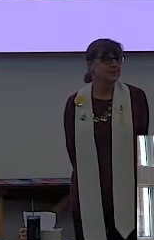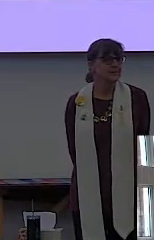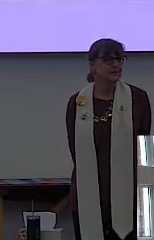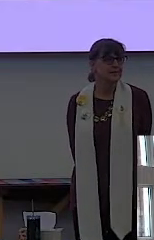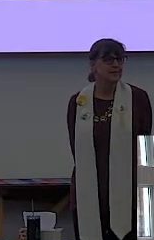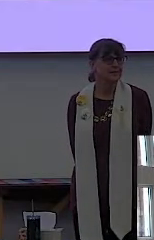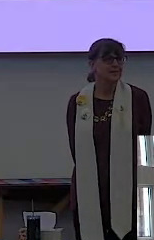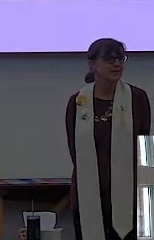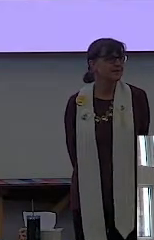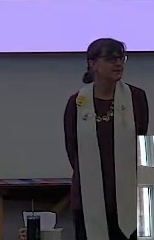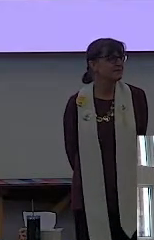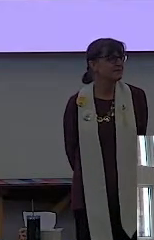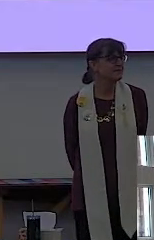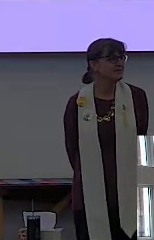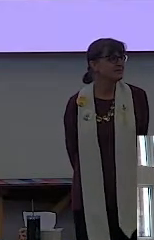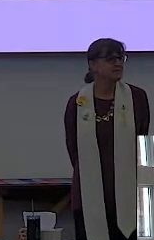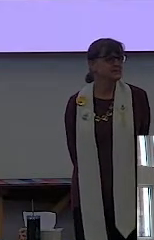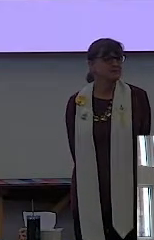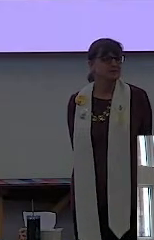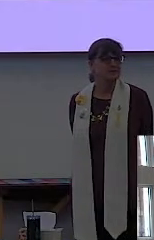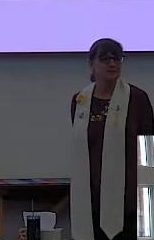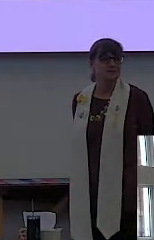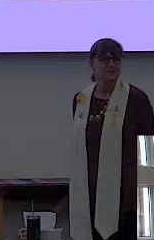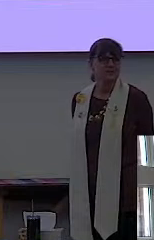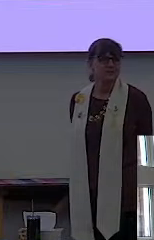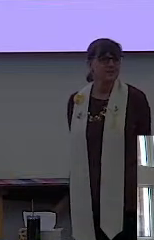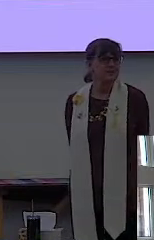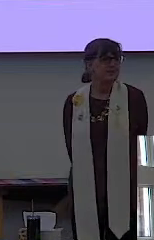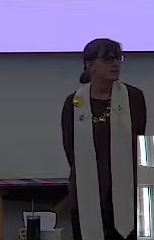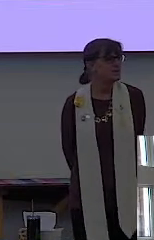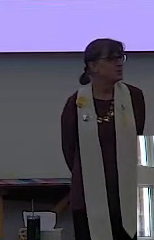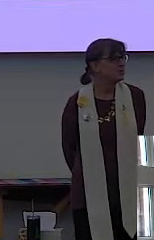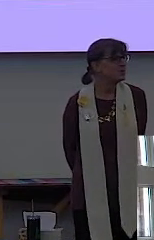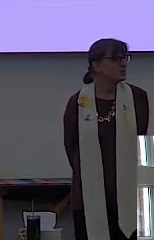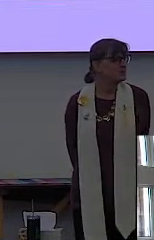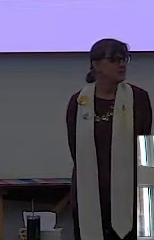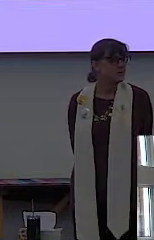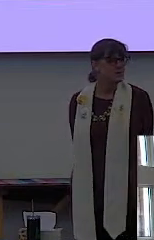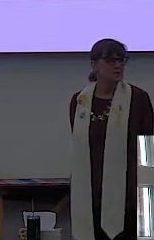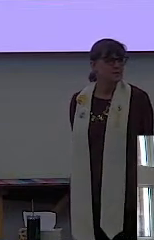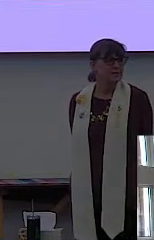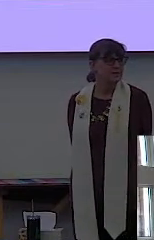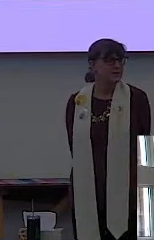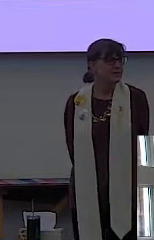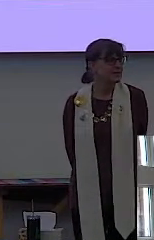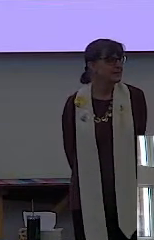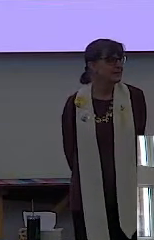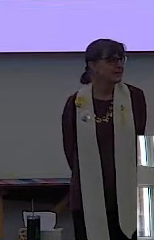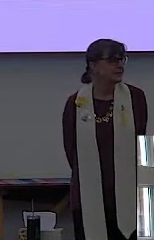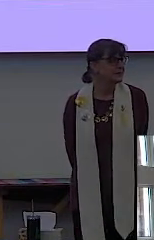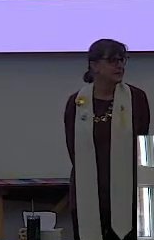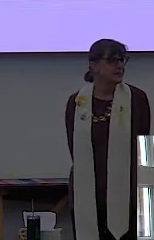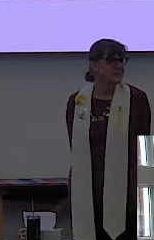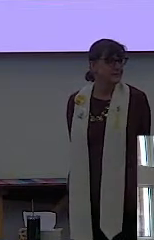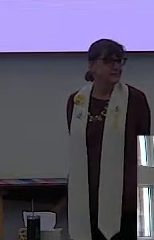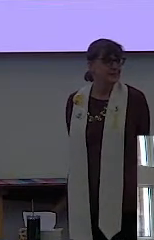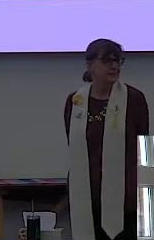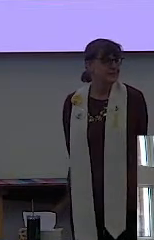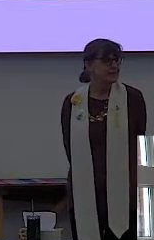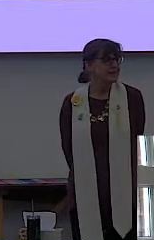The UUA has commissioned a few pieces from her themselves. So when I put those pieces together, I was like, oh, how cool.